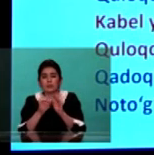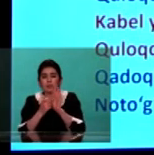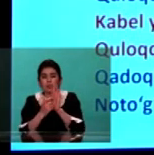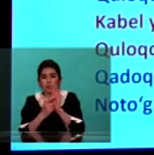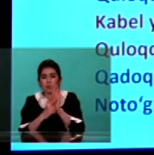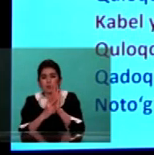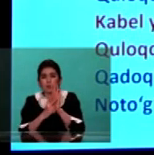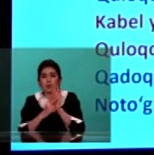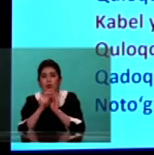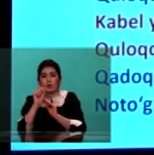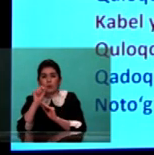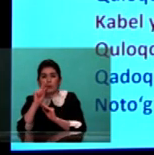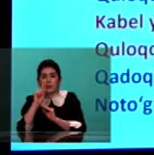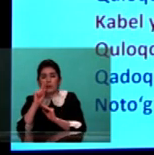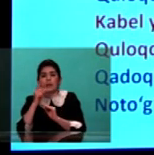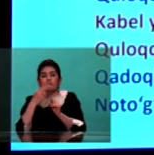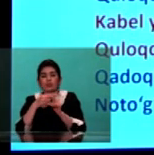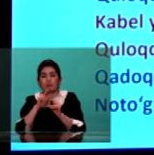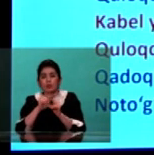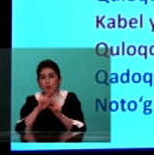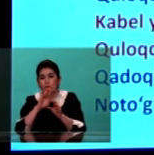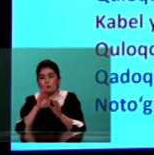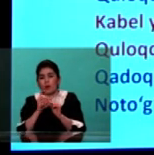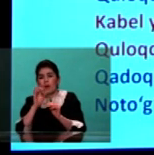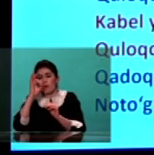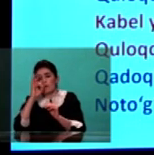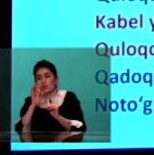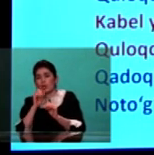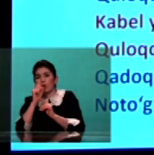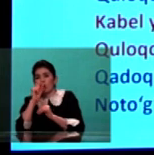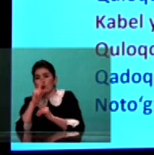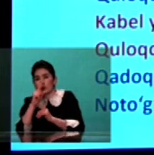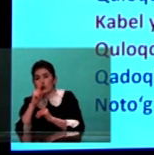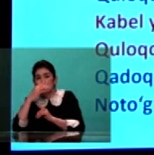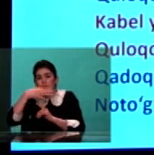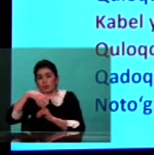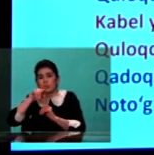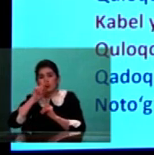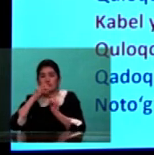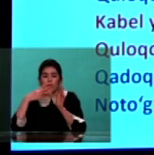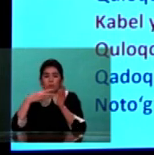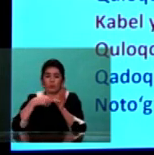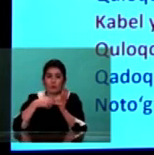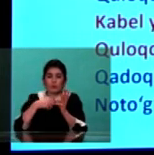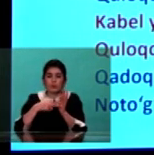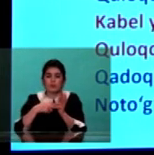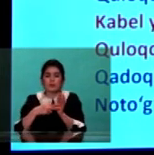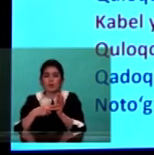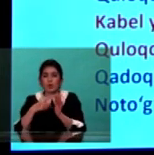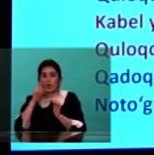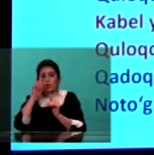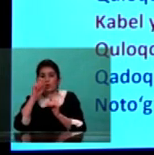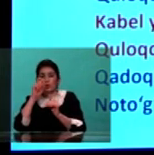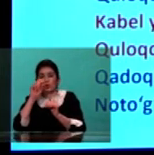ga 4 ni qo'rsak 11 ta. Endi undan foiz chiqarish uchun 11 ni 41 ga bo'lib, nima qilamiz? 100